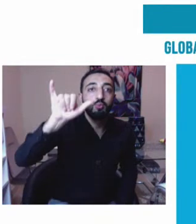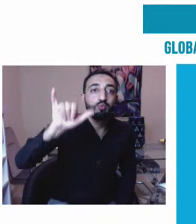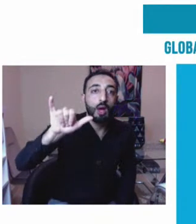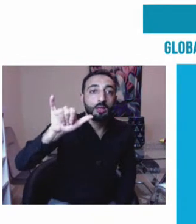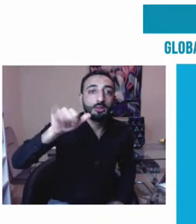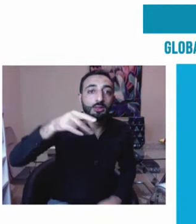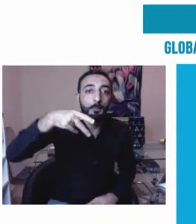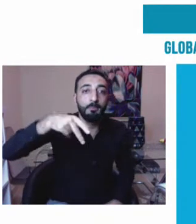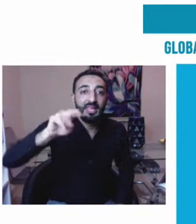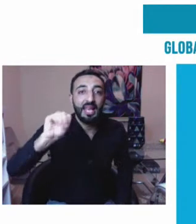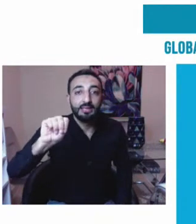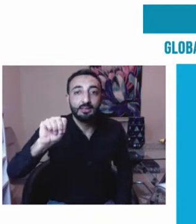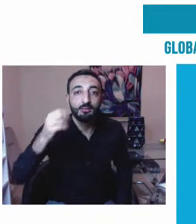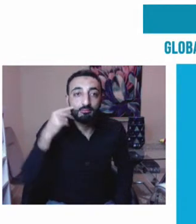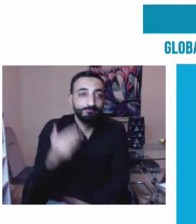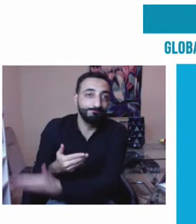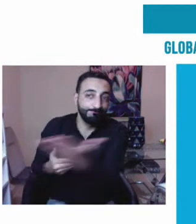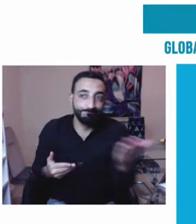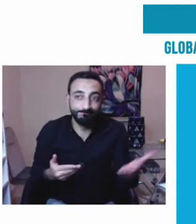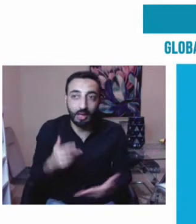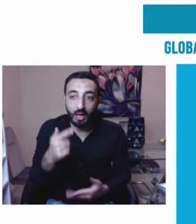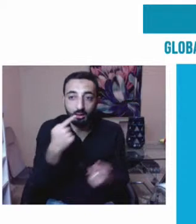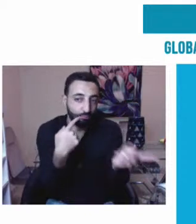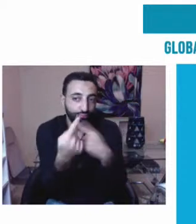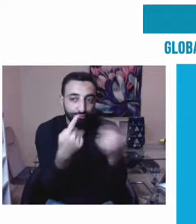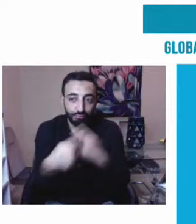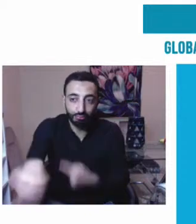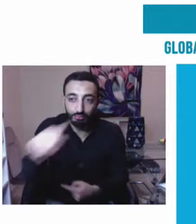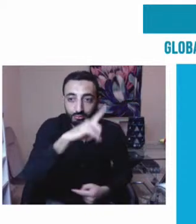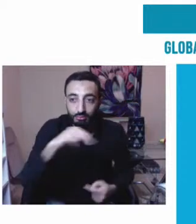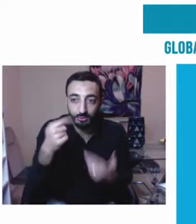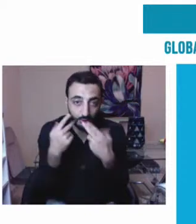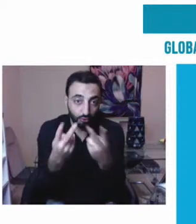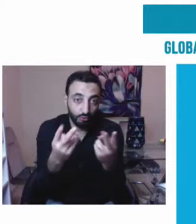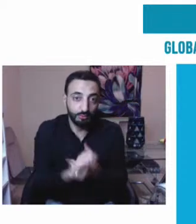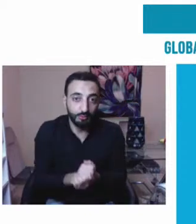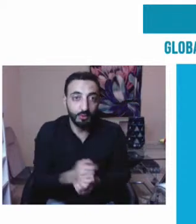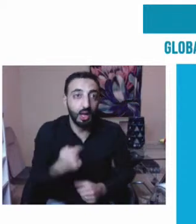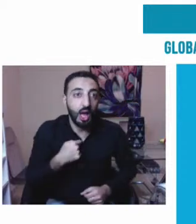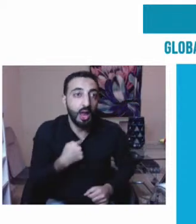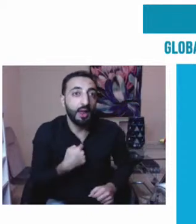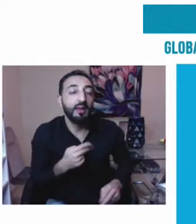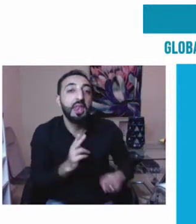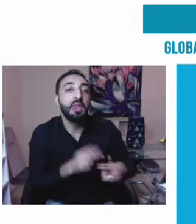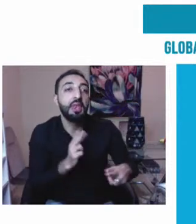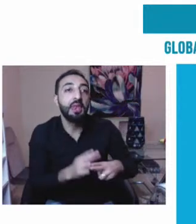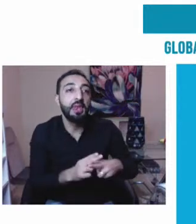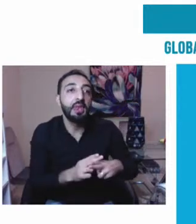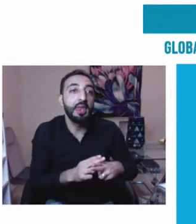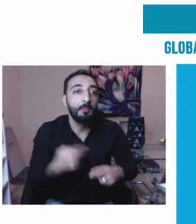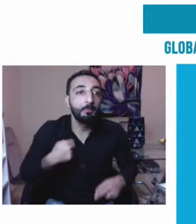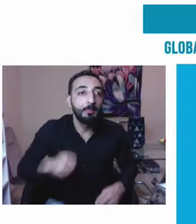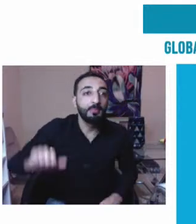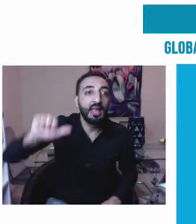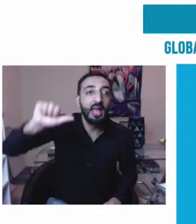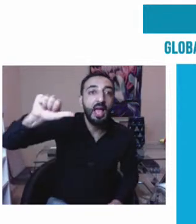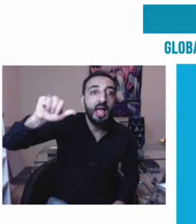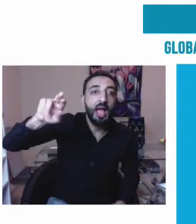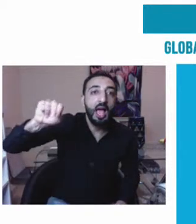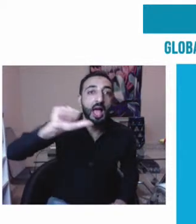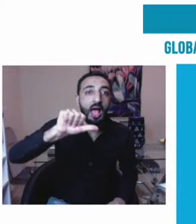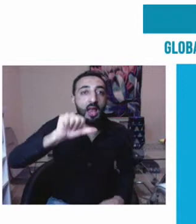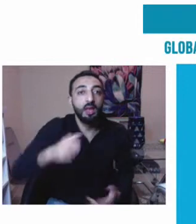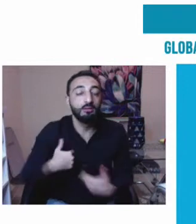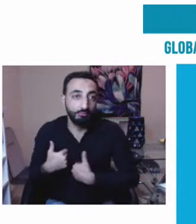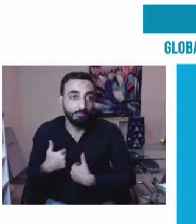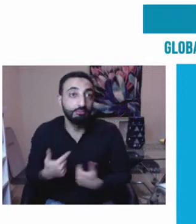Anna Zarieva-Valente. I'm the global lead for conflict prevention, fragility, and peacebuilding at UNICEF. I'm honored to moderate today's discussion